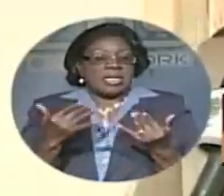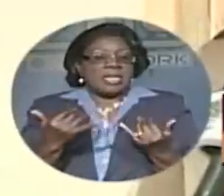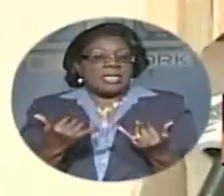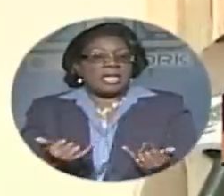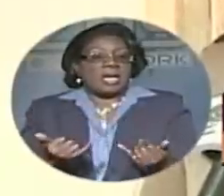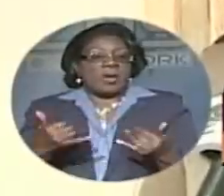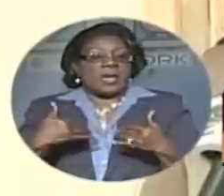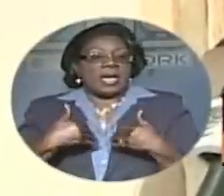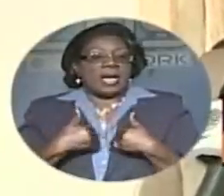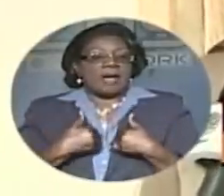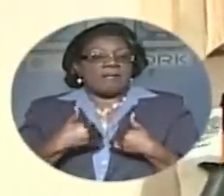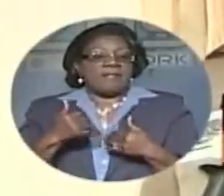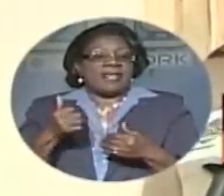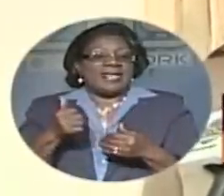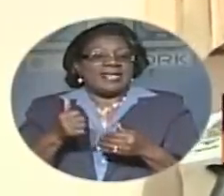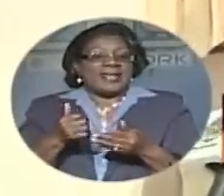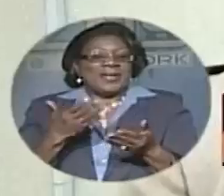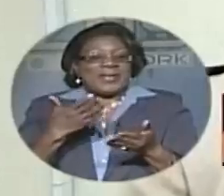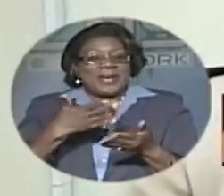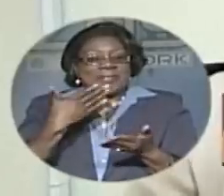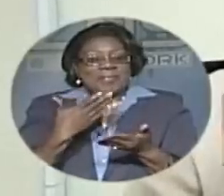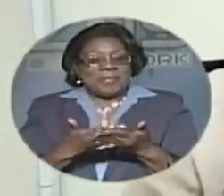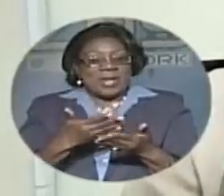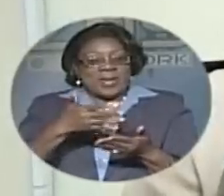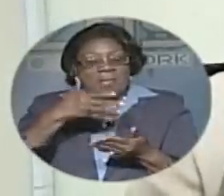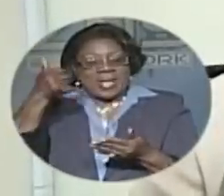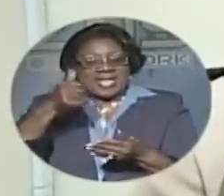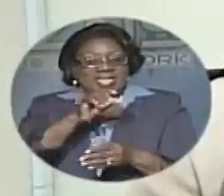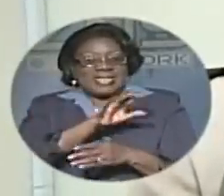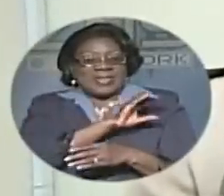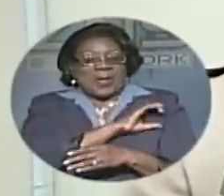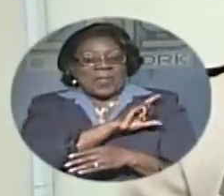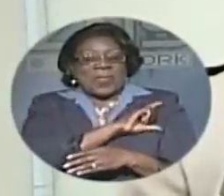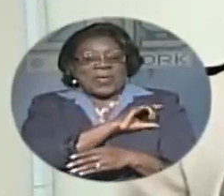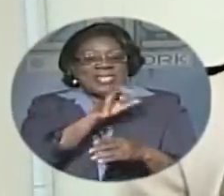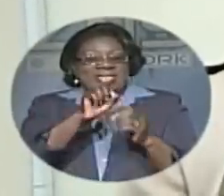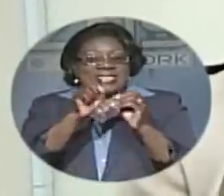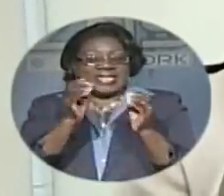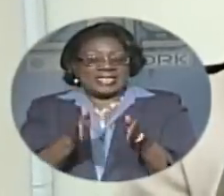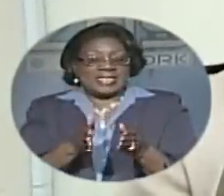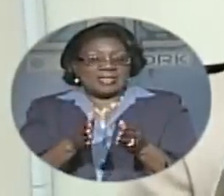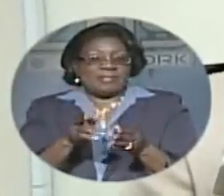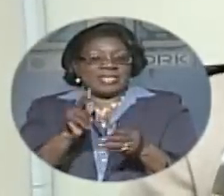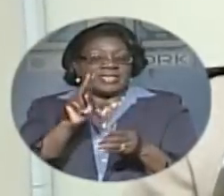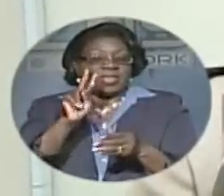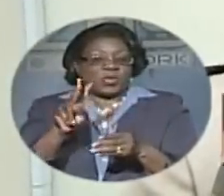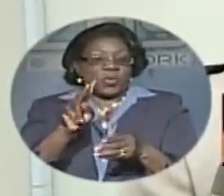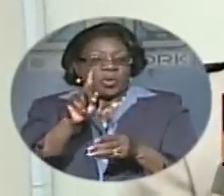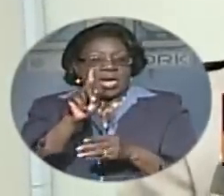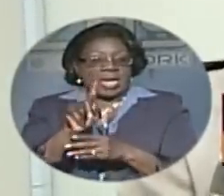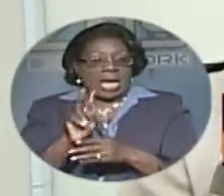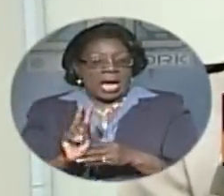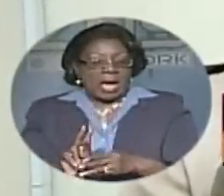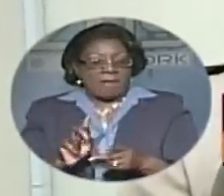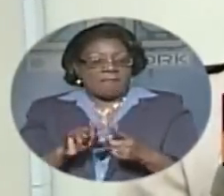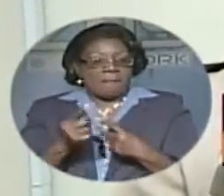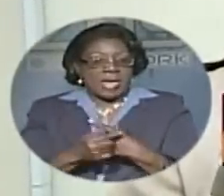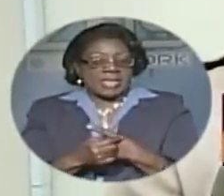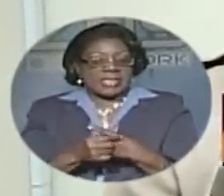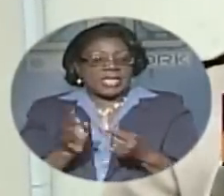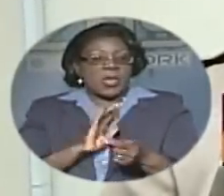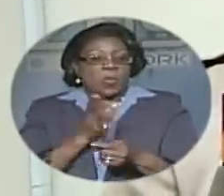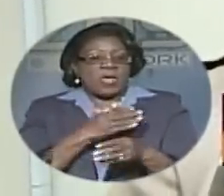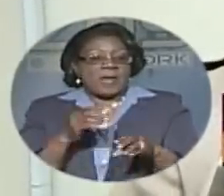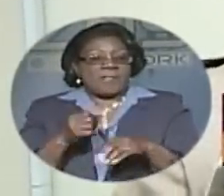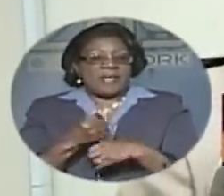have a Atlantis Hotel over here now. In the past few, well, basically 2 months, 2.5 months, we've been able to